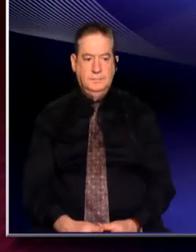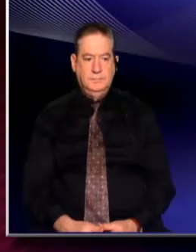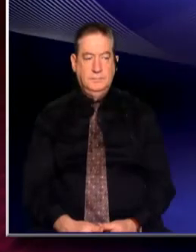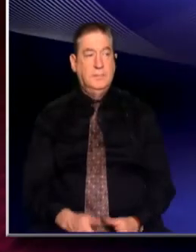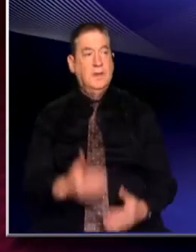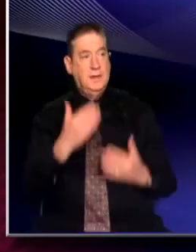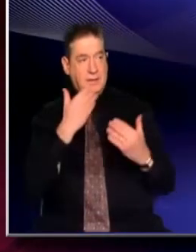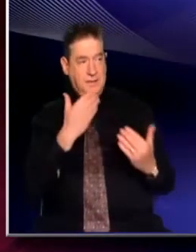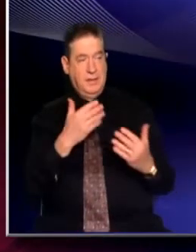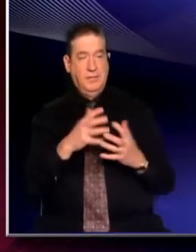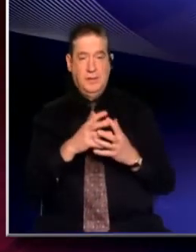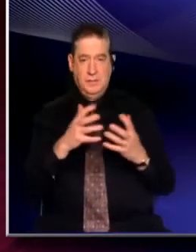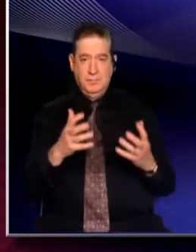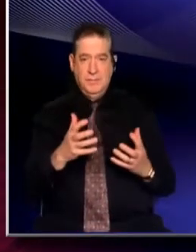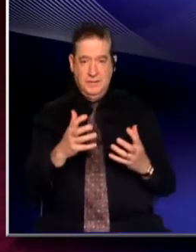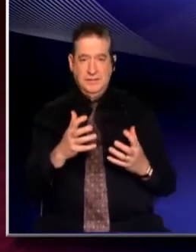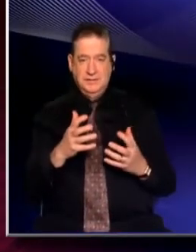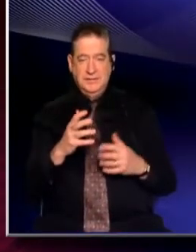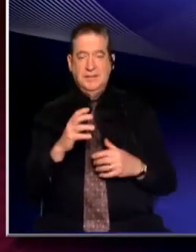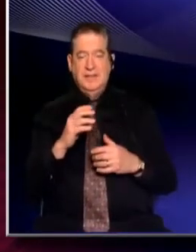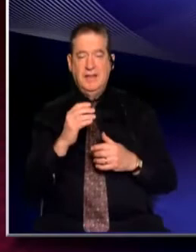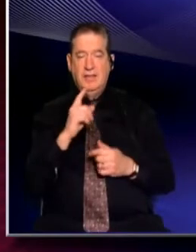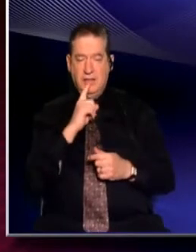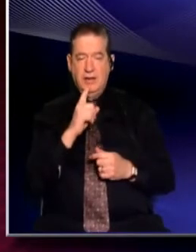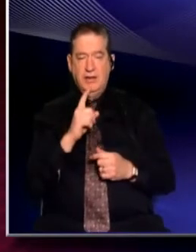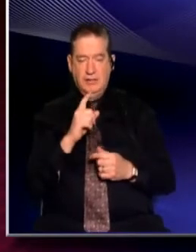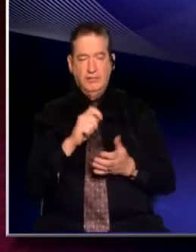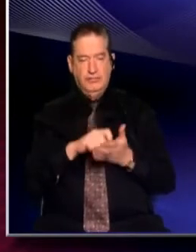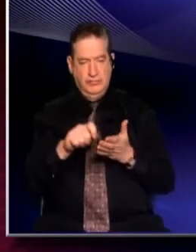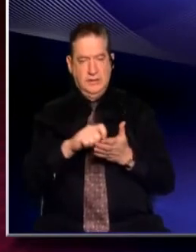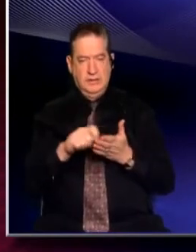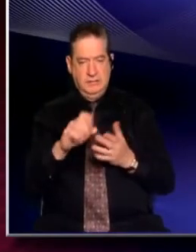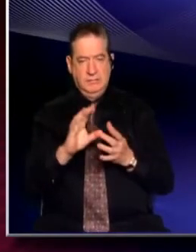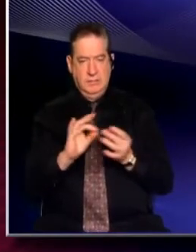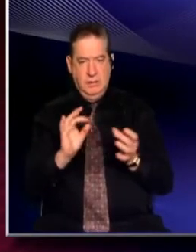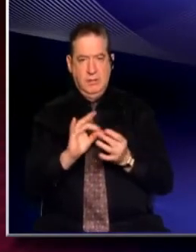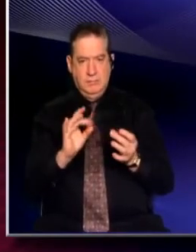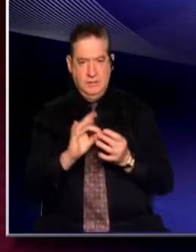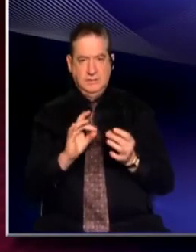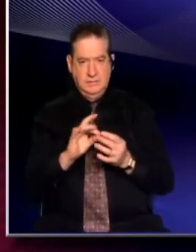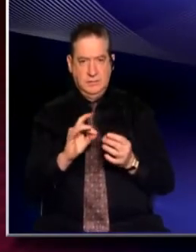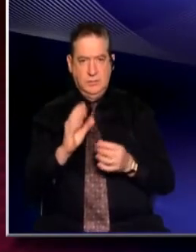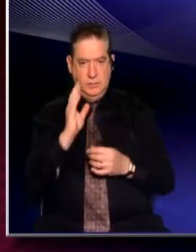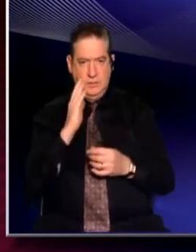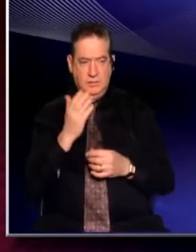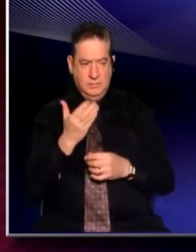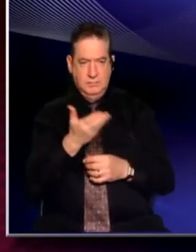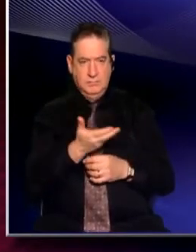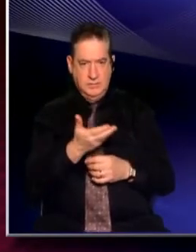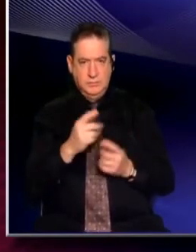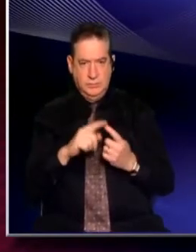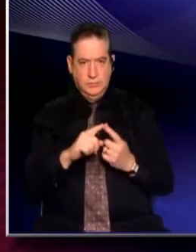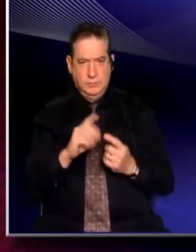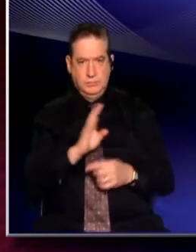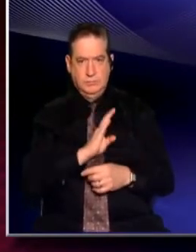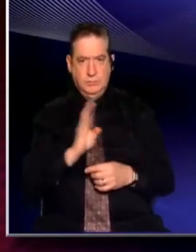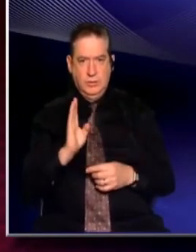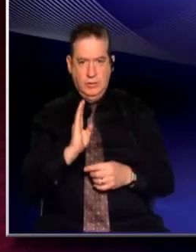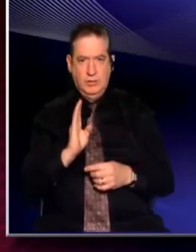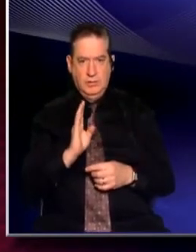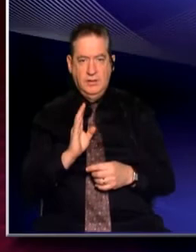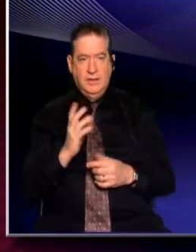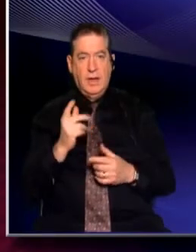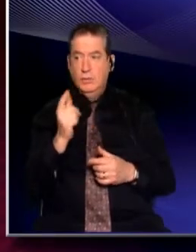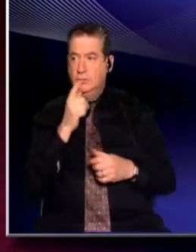Thank you very much. And again, if there are written comments, we gladly have them distributed to the board. Did somebody join the